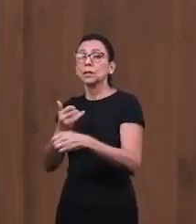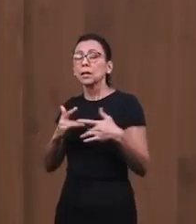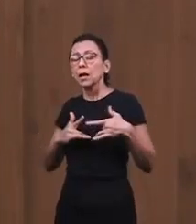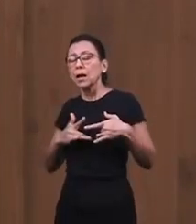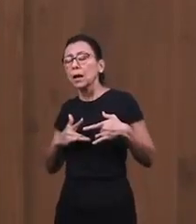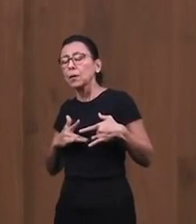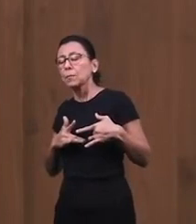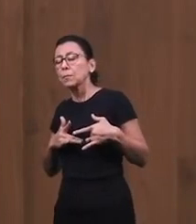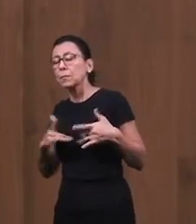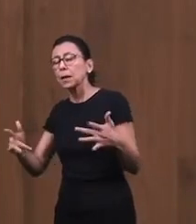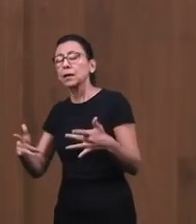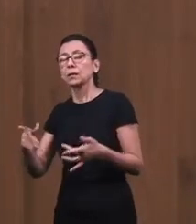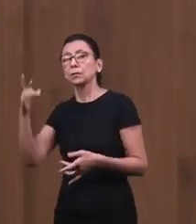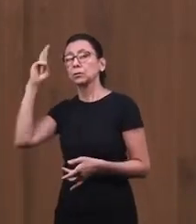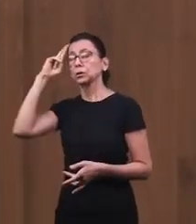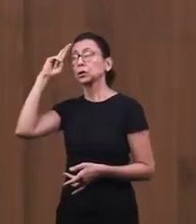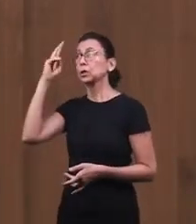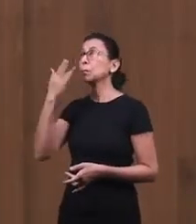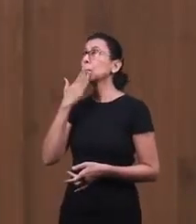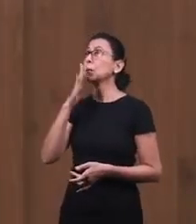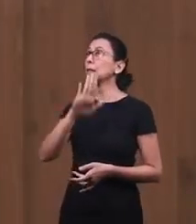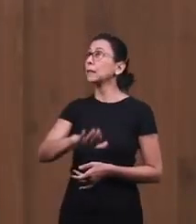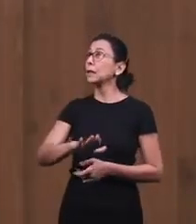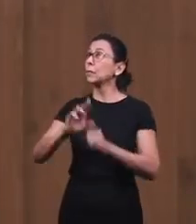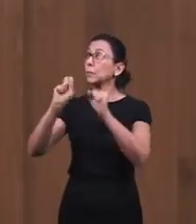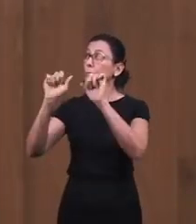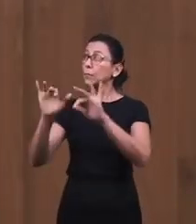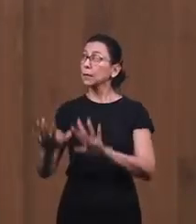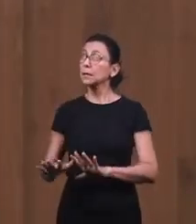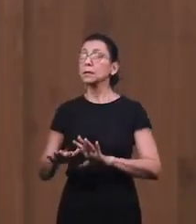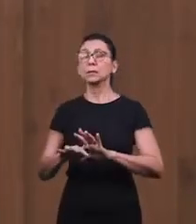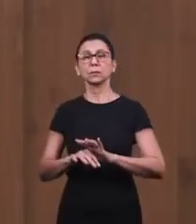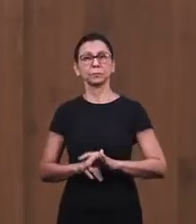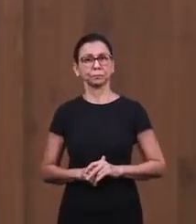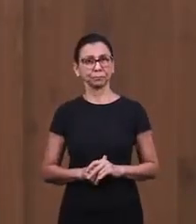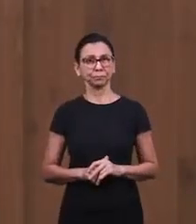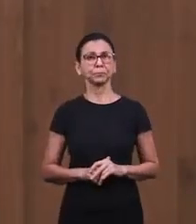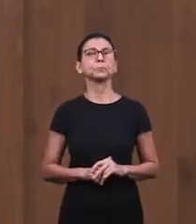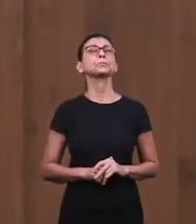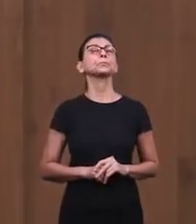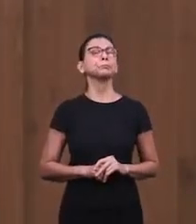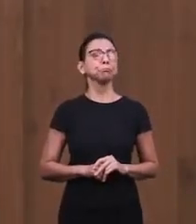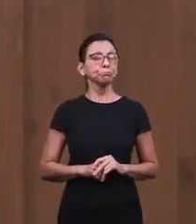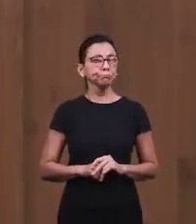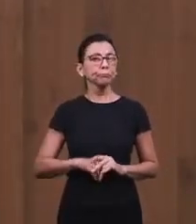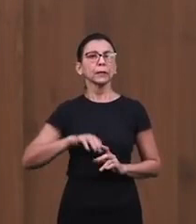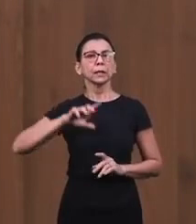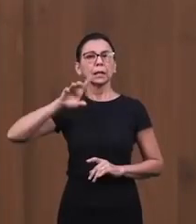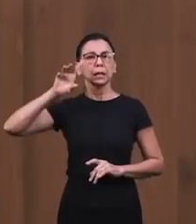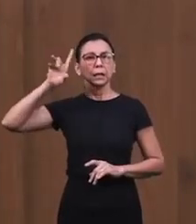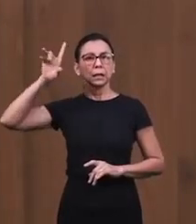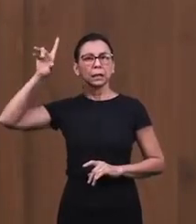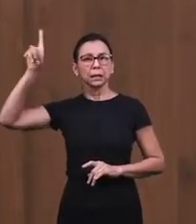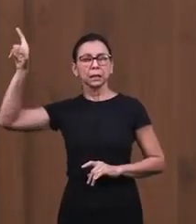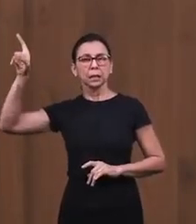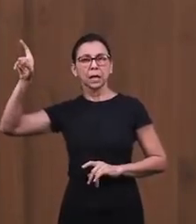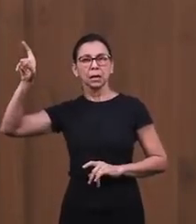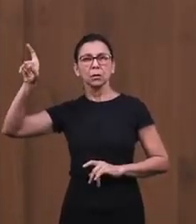Lord. So he pleads for a help from the Lord, and the Lord hears him.